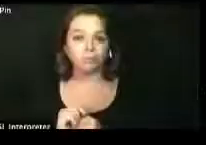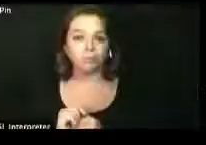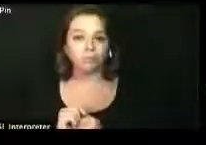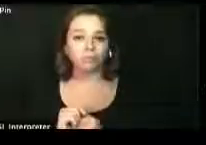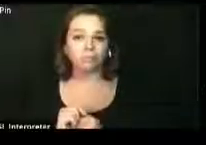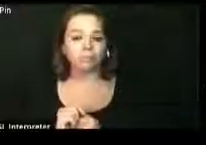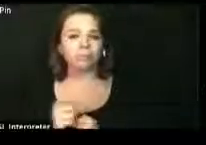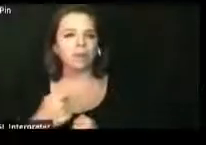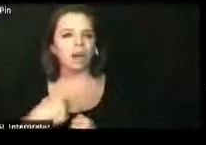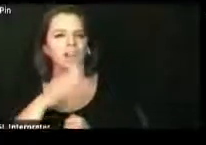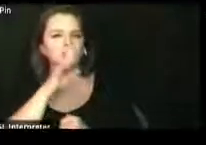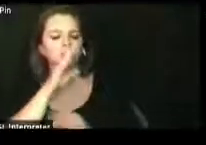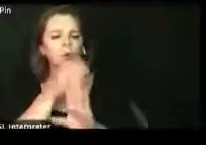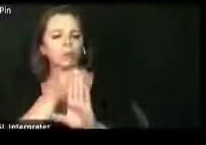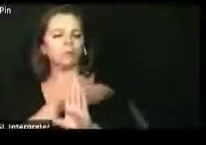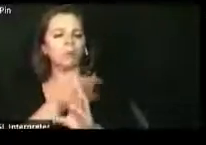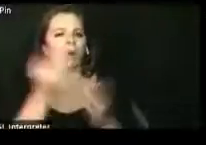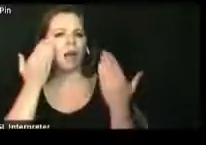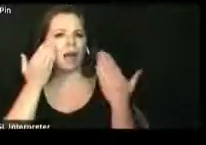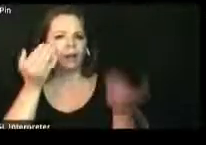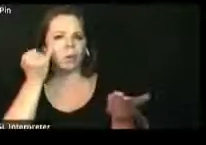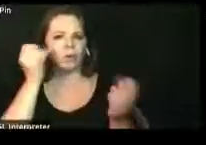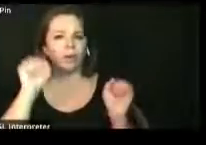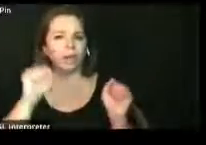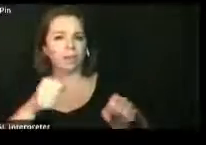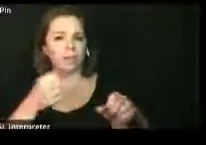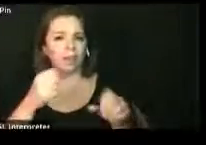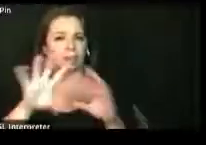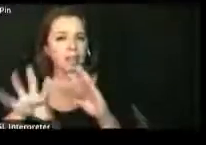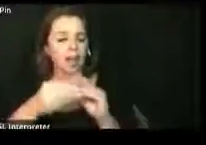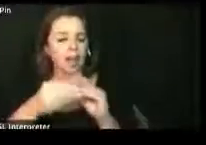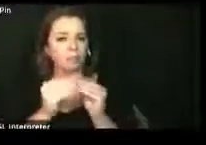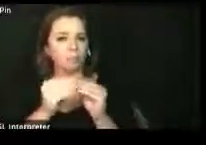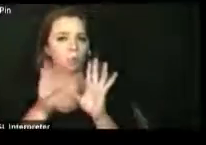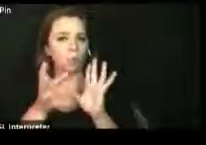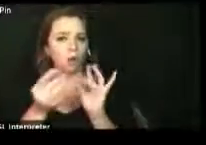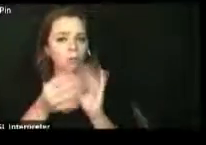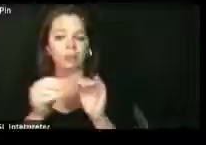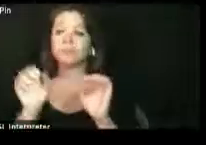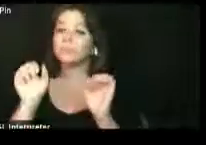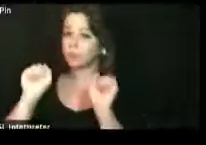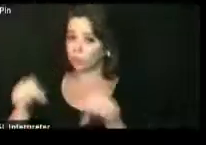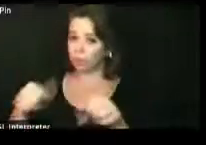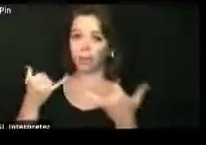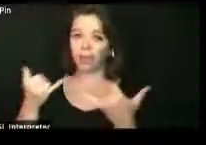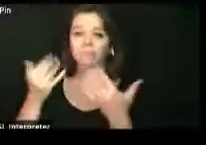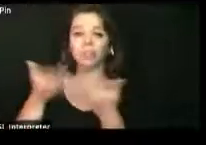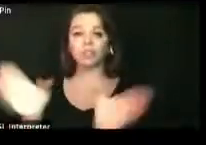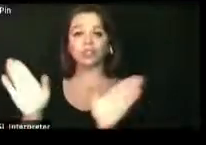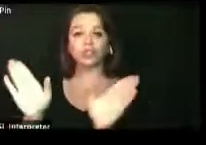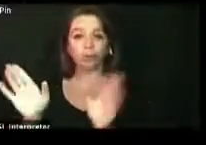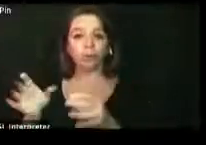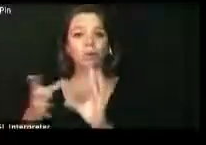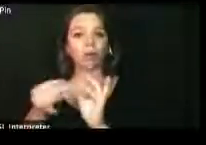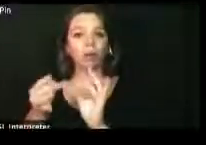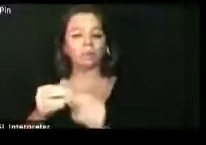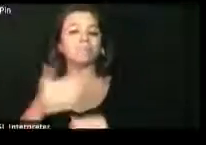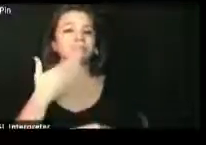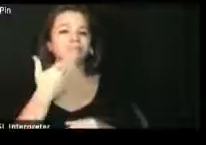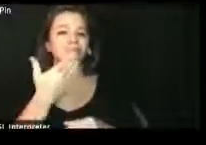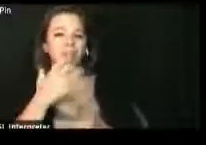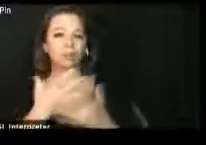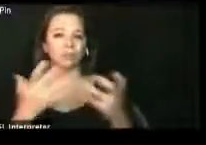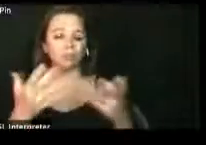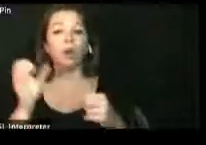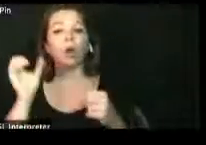I spoke before. I don't know if I can give an additional comment. You can. This is general public comment. Please do. Thank you so much. Okay, so